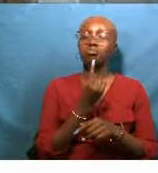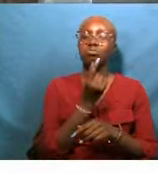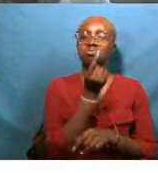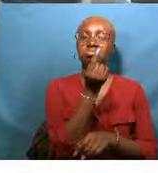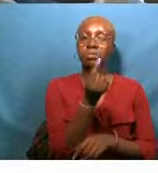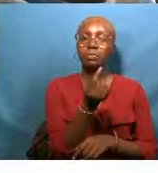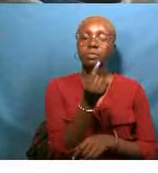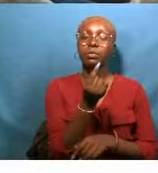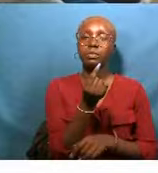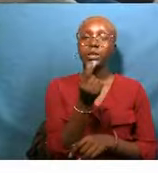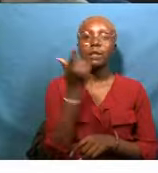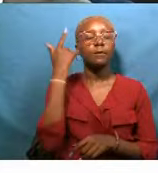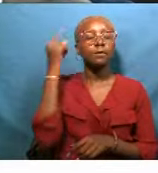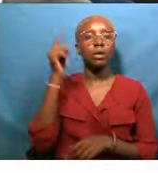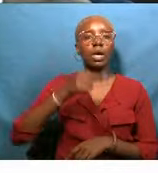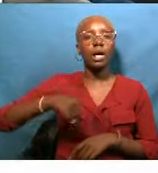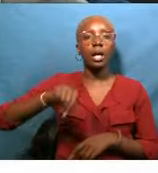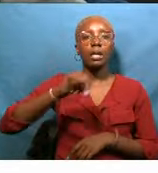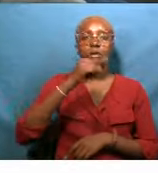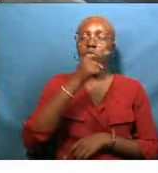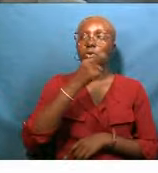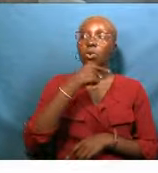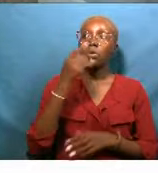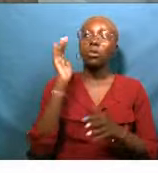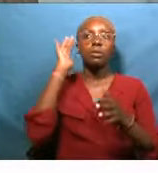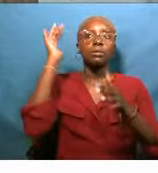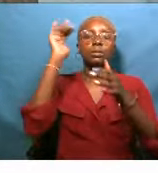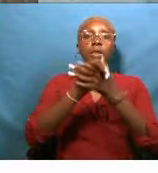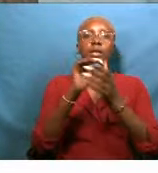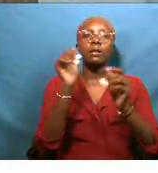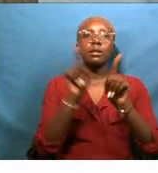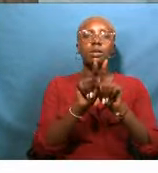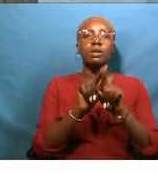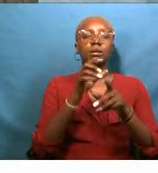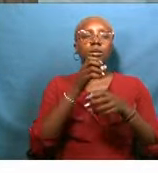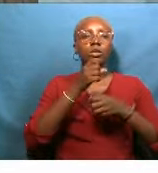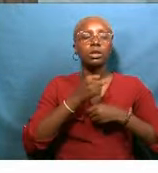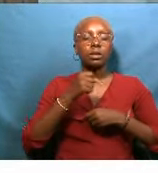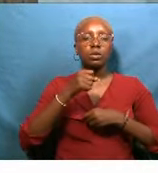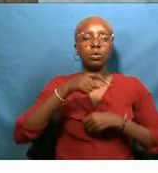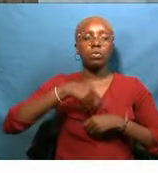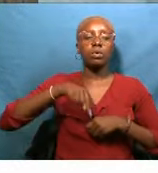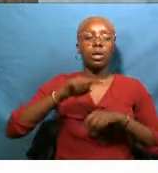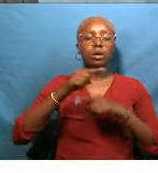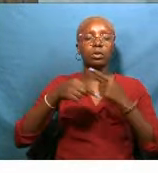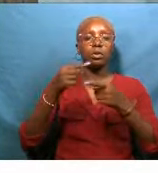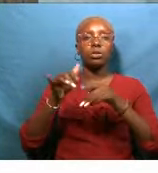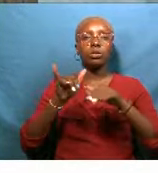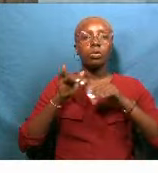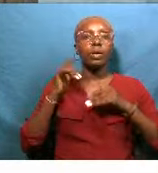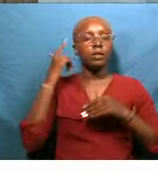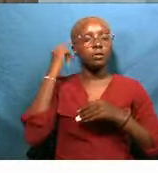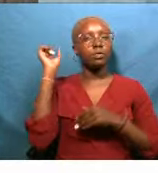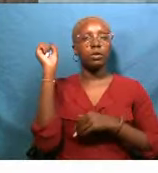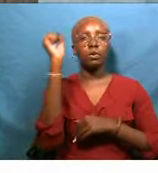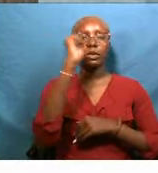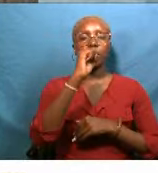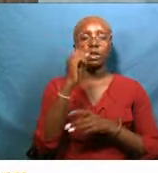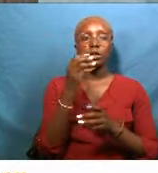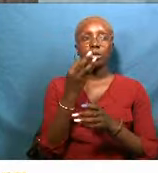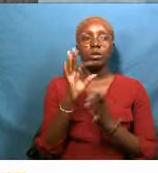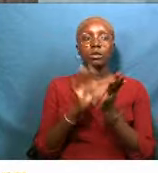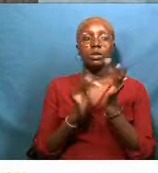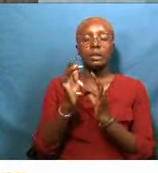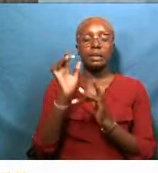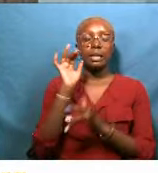him, it will come, but we shall be awaiting the great resurrection of our Lord Jesus Christ. That is the hope of the